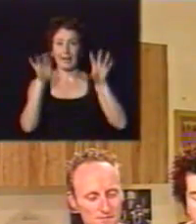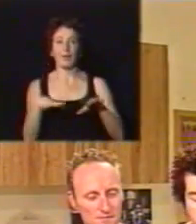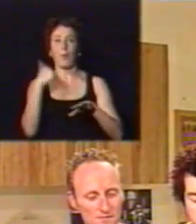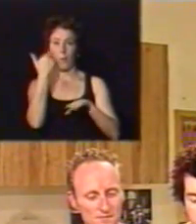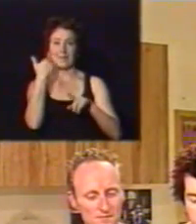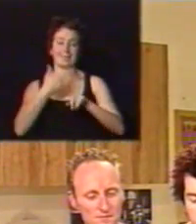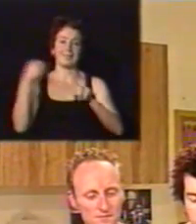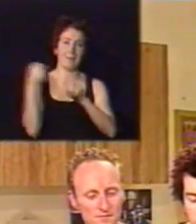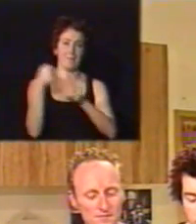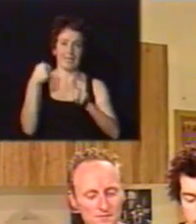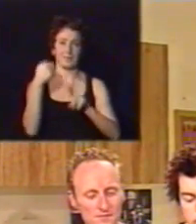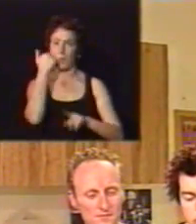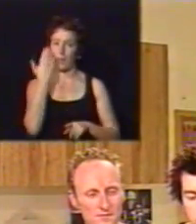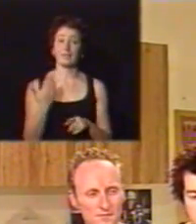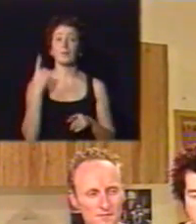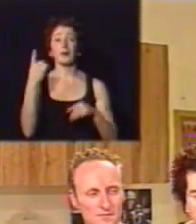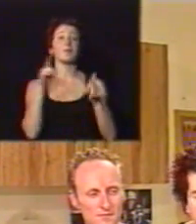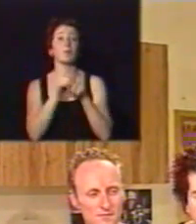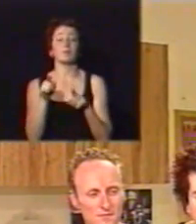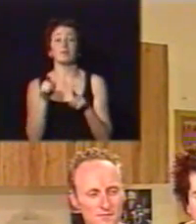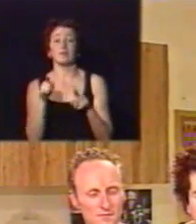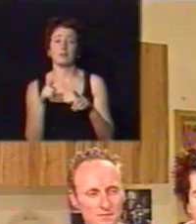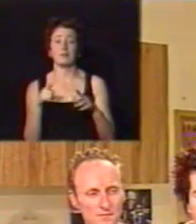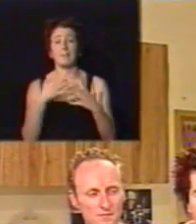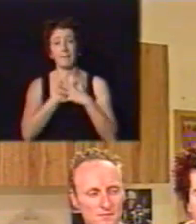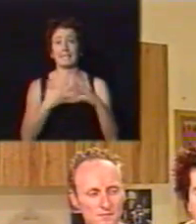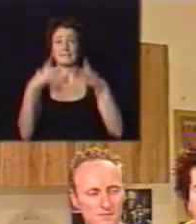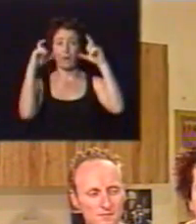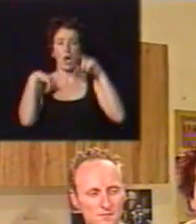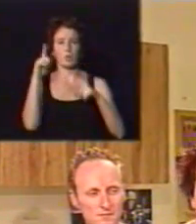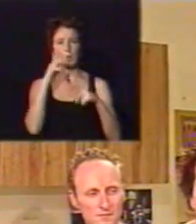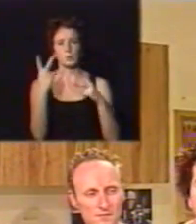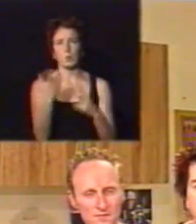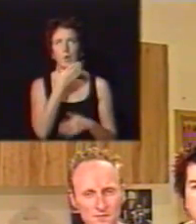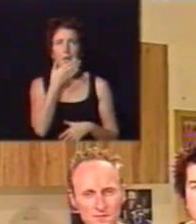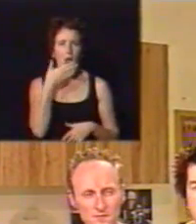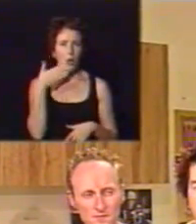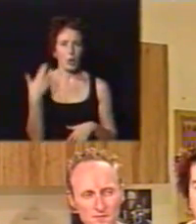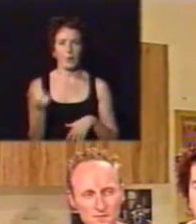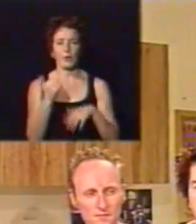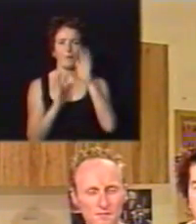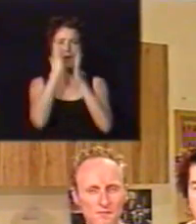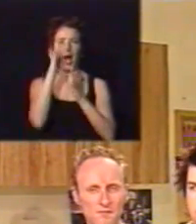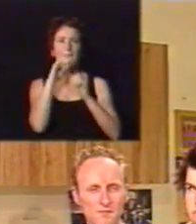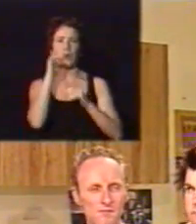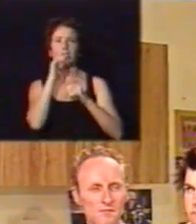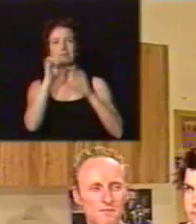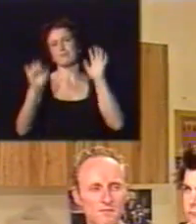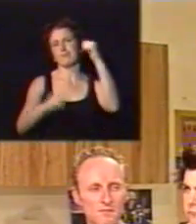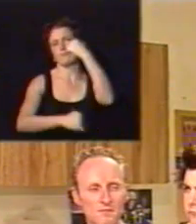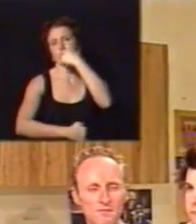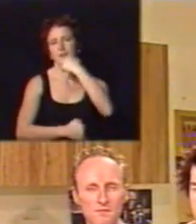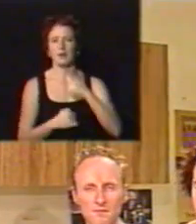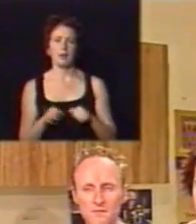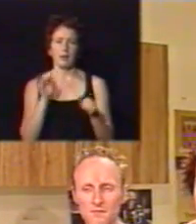One of the most poignant pictures that I found about all this is these two beautiful fireboys. I don't know if anyone can get that. Just